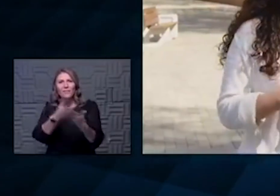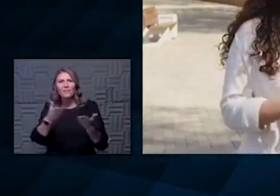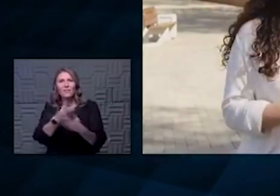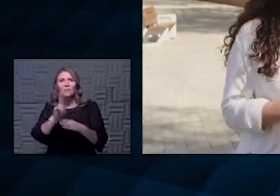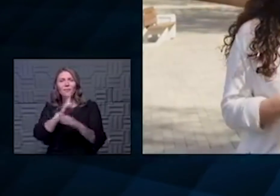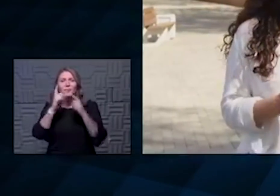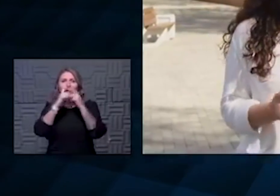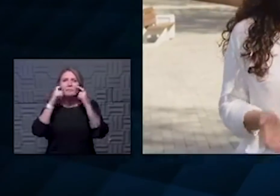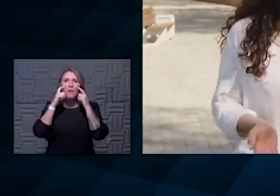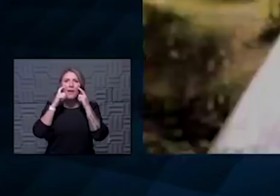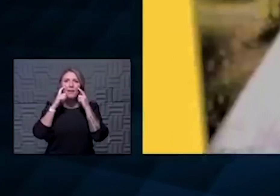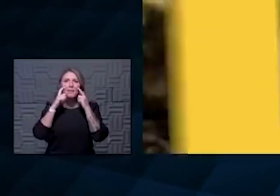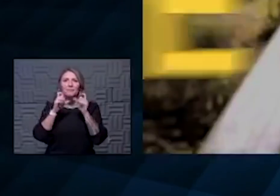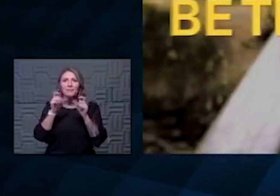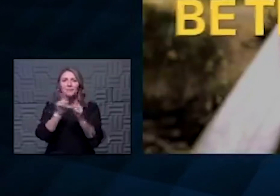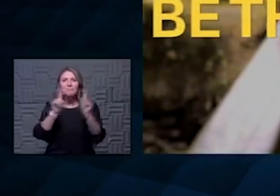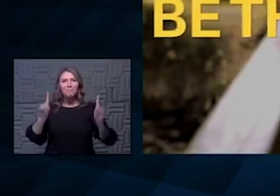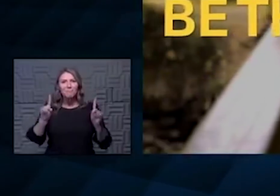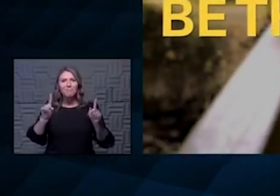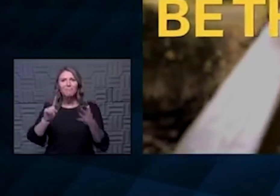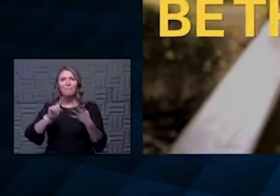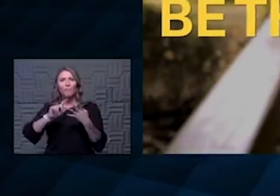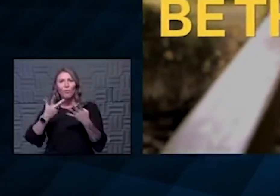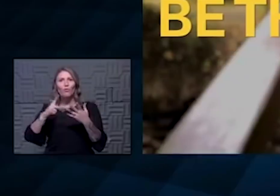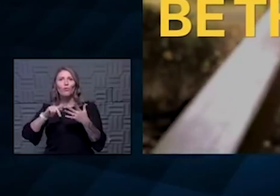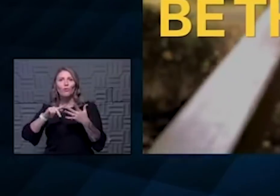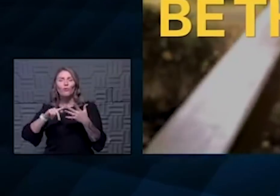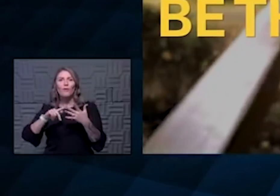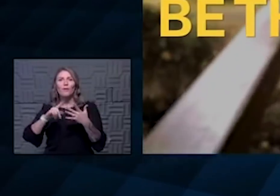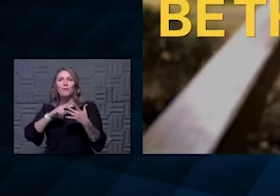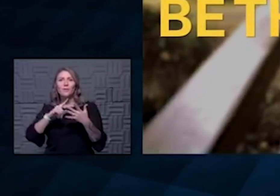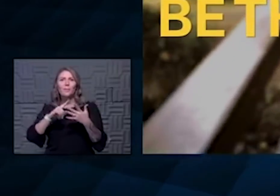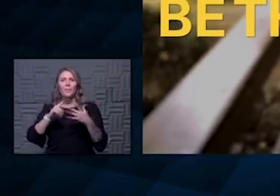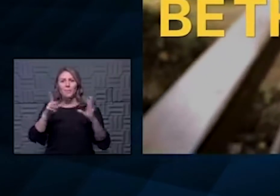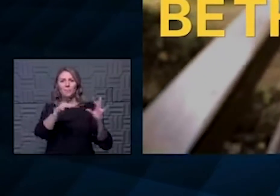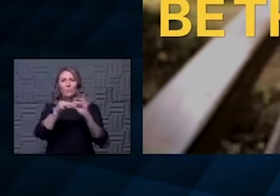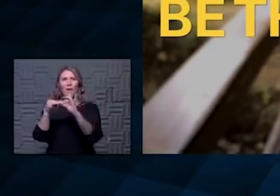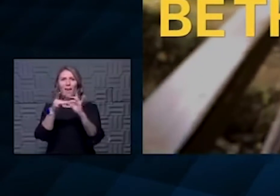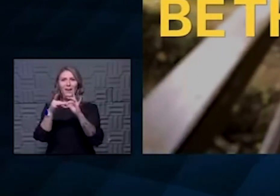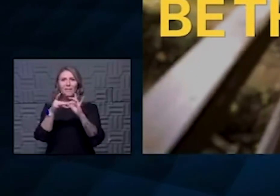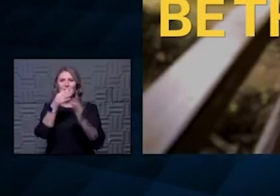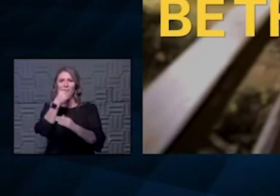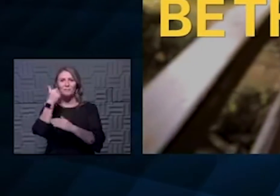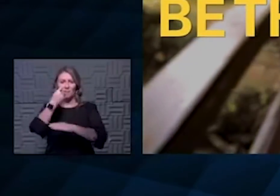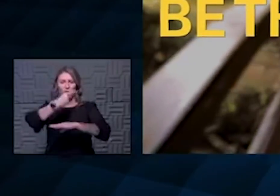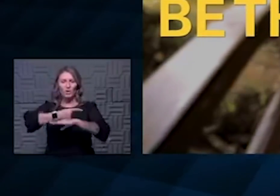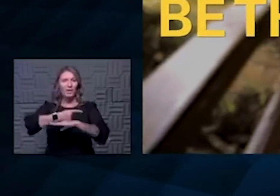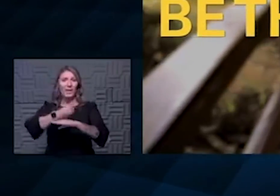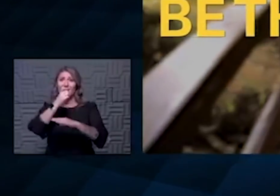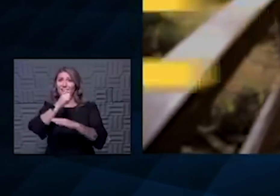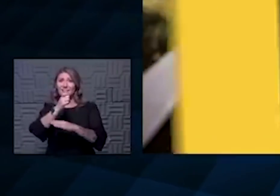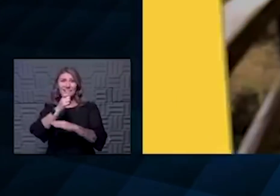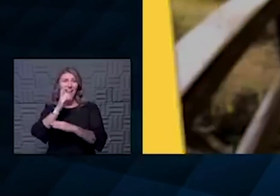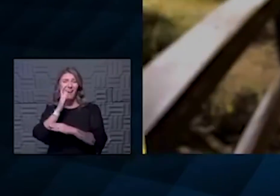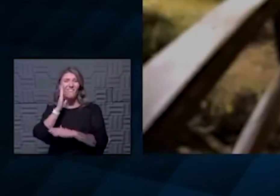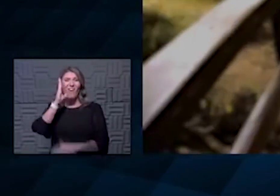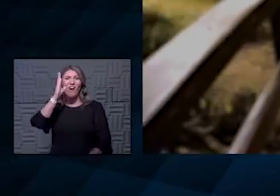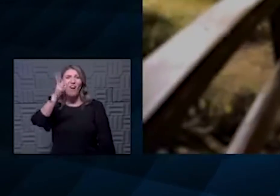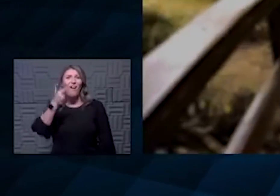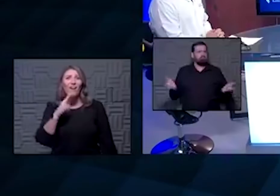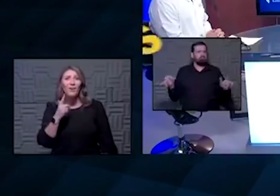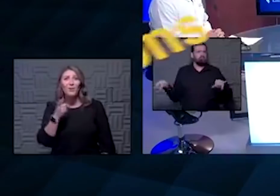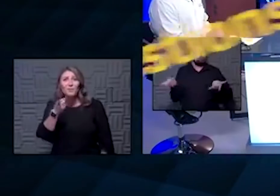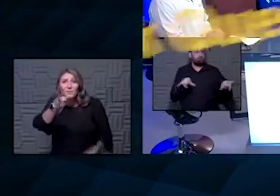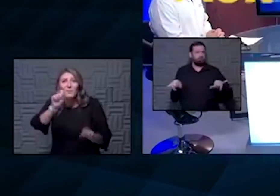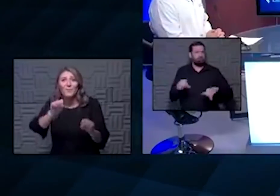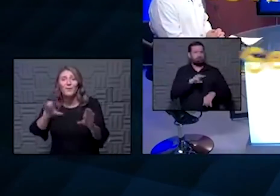mask, keep the distance. Rule number 3, be the bridge. The bridge to the better day, and it's not that far away. You can do